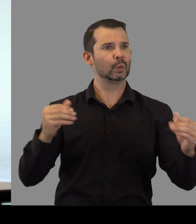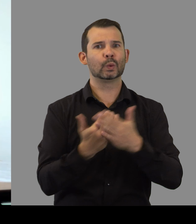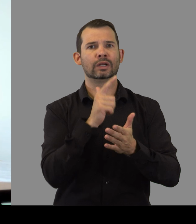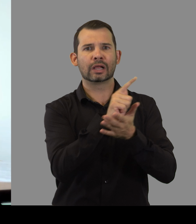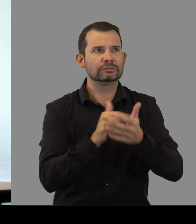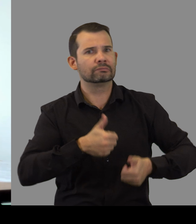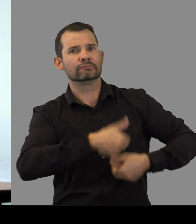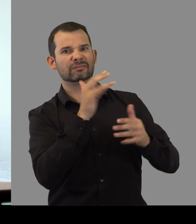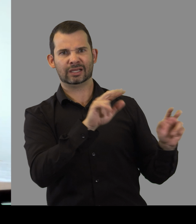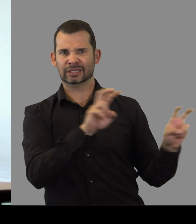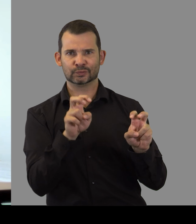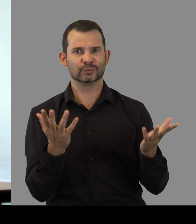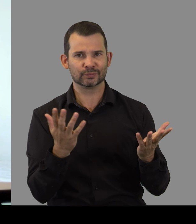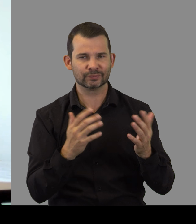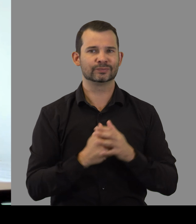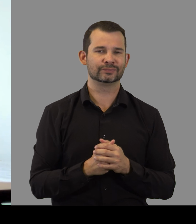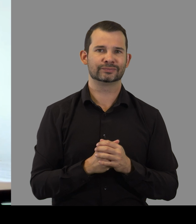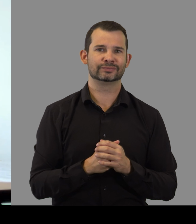had no